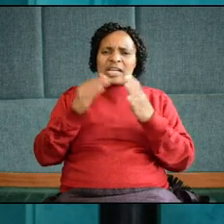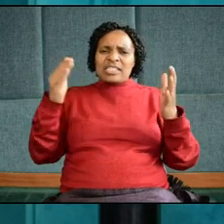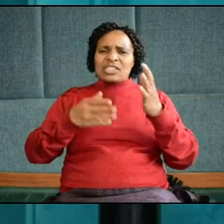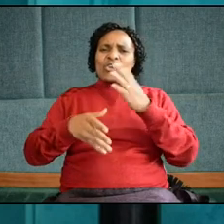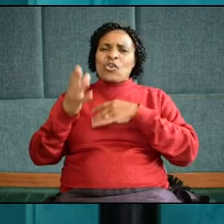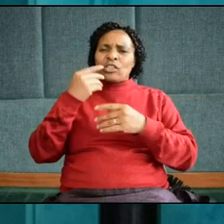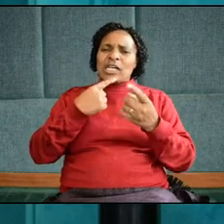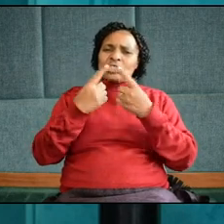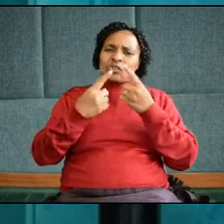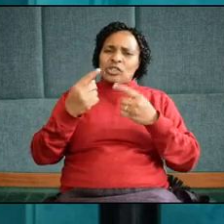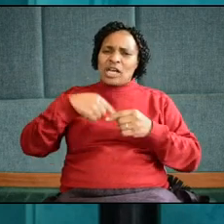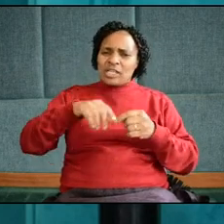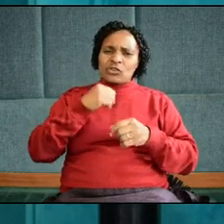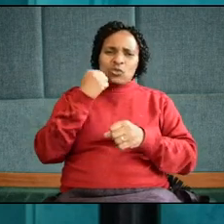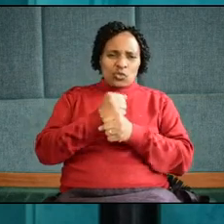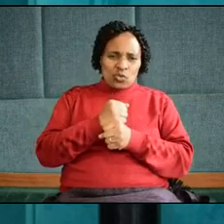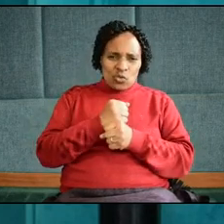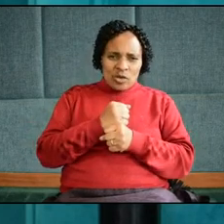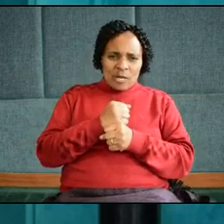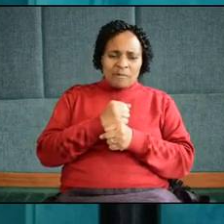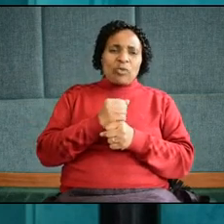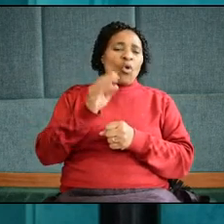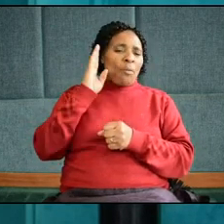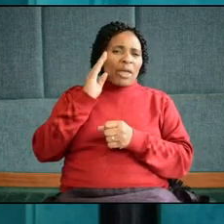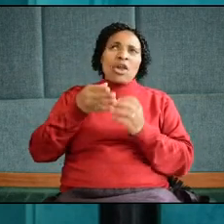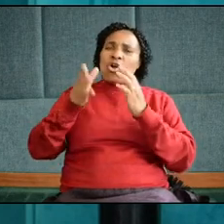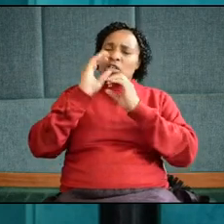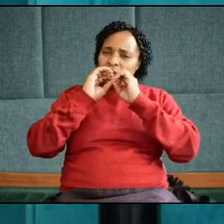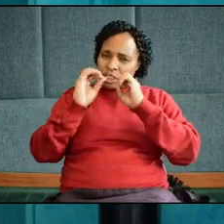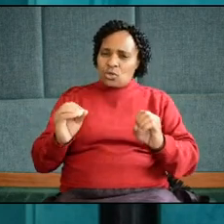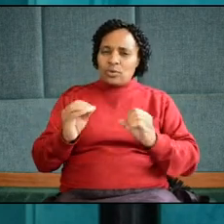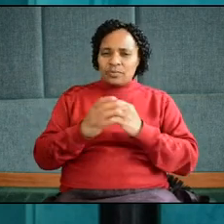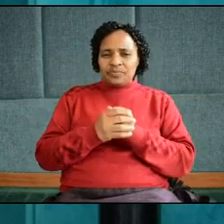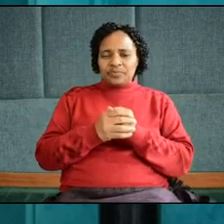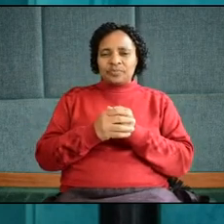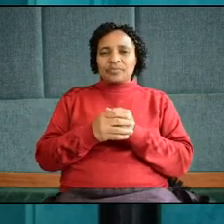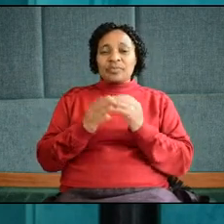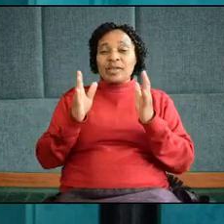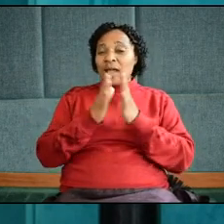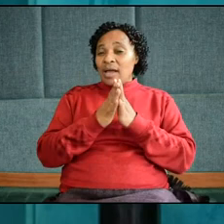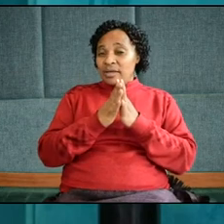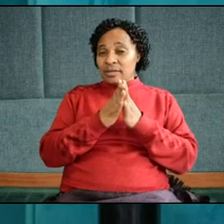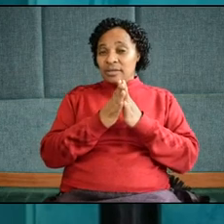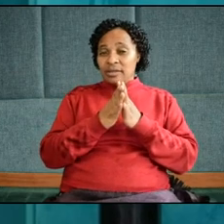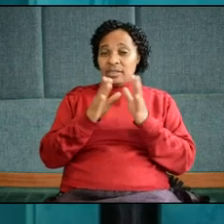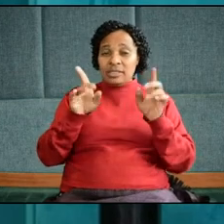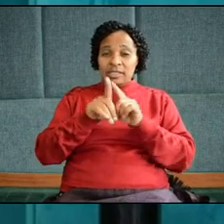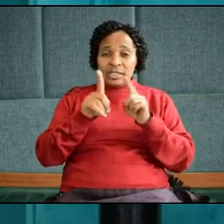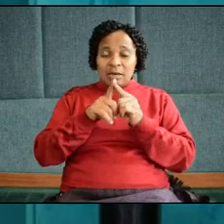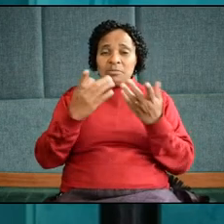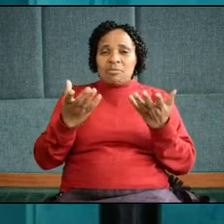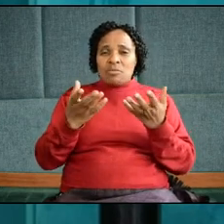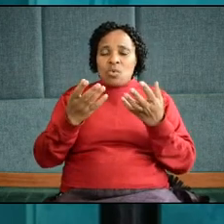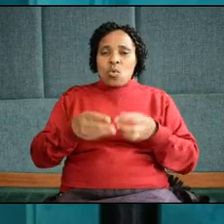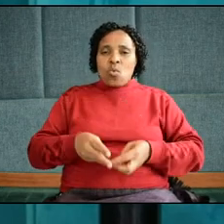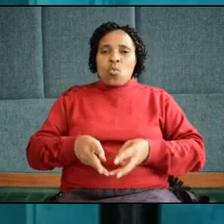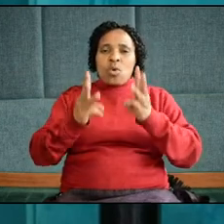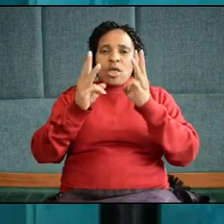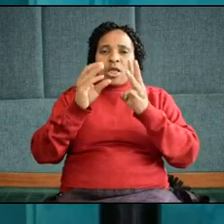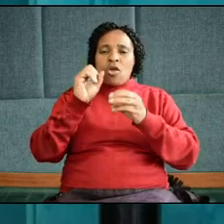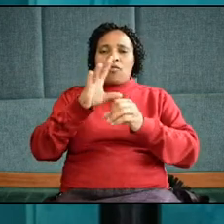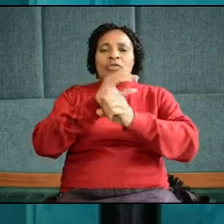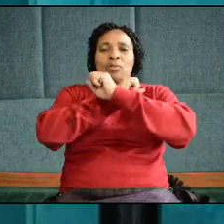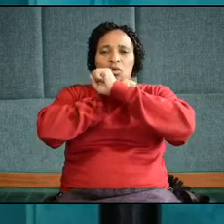God told us to do initially. We are really disobeying God. Mm-hmm. And on the aspect of